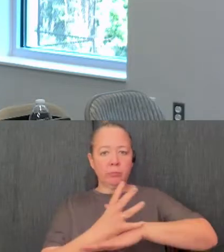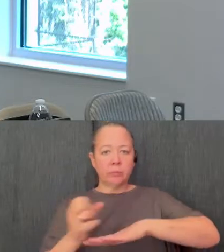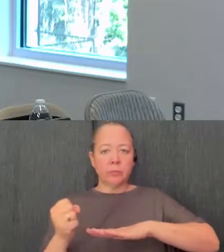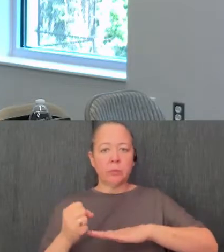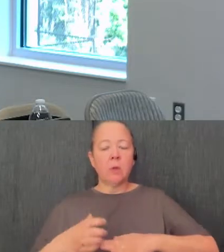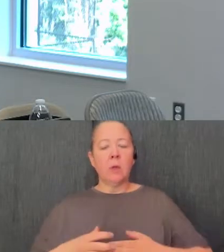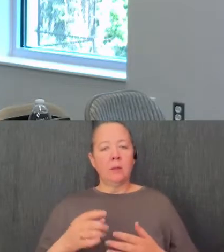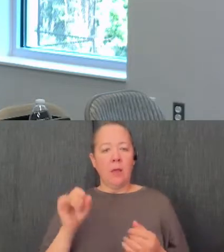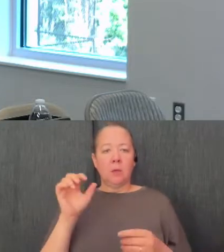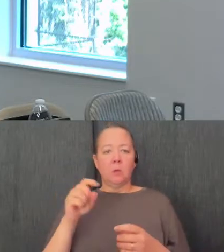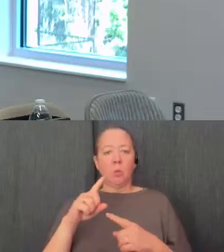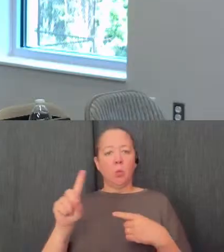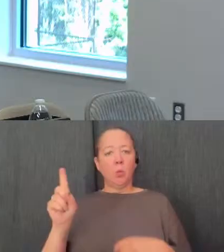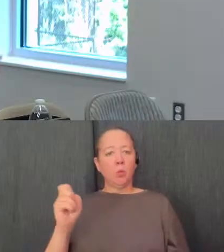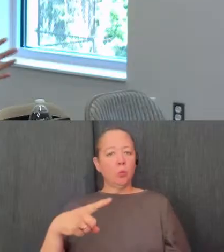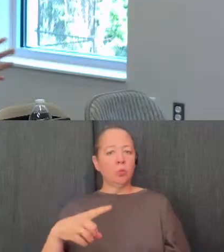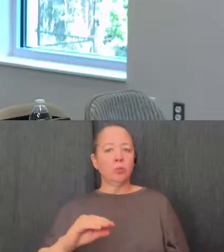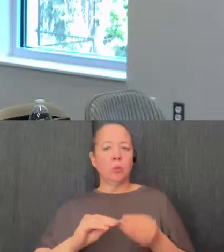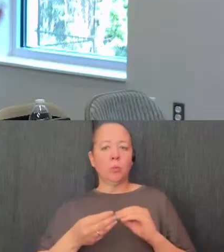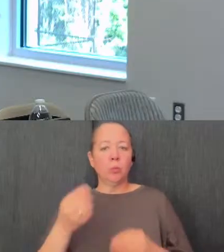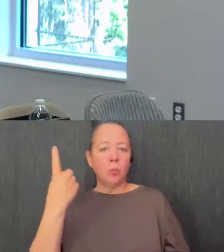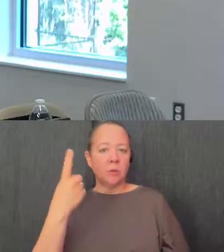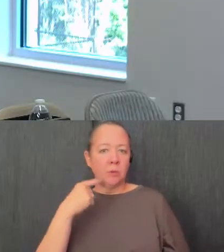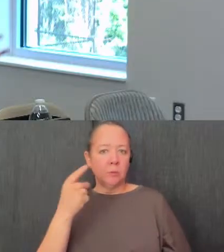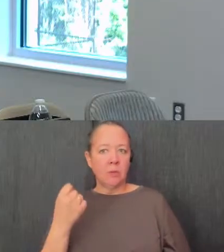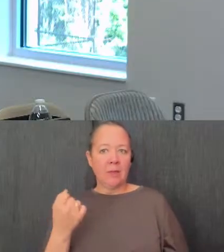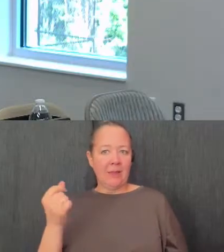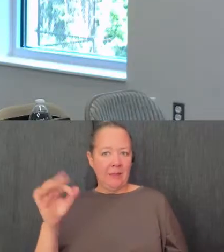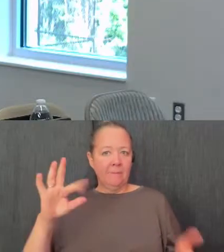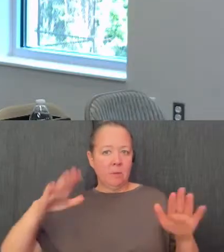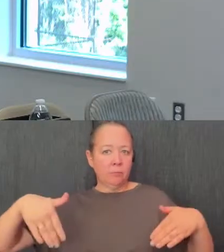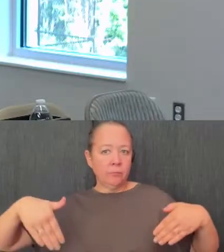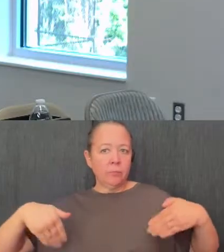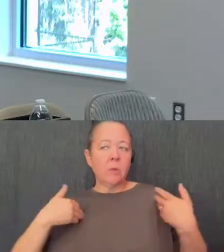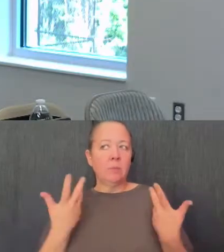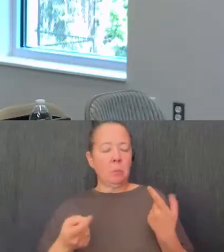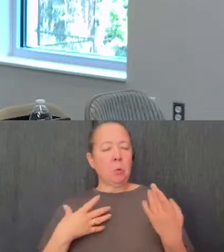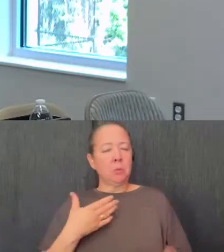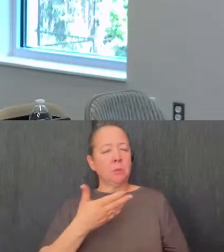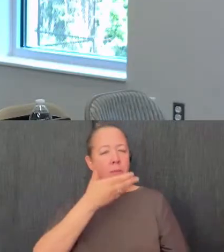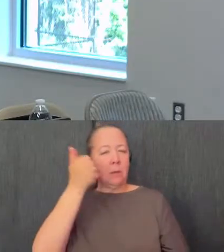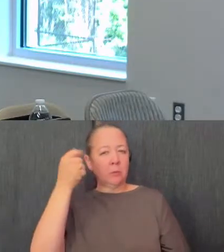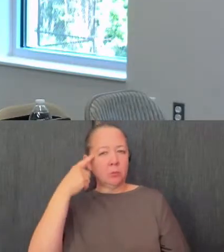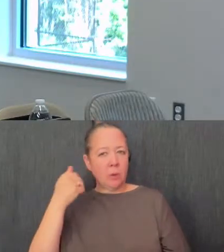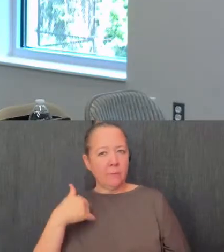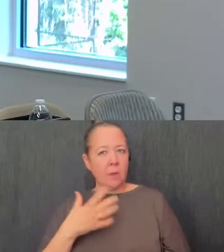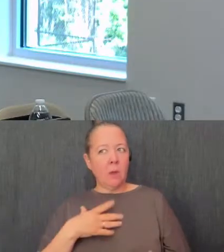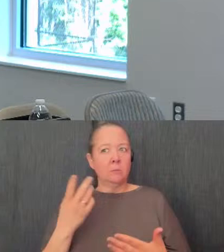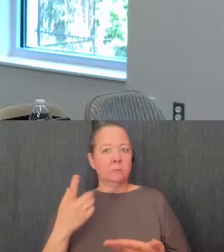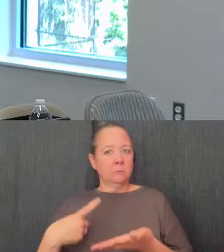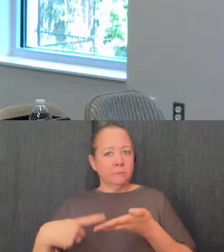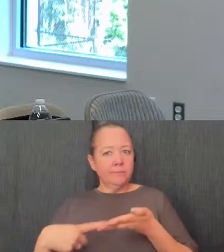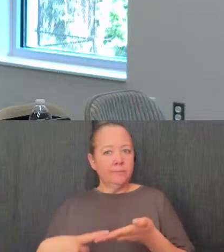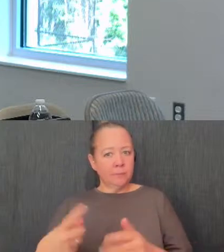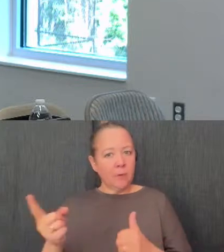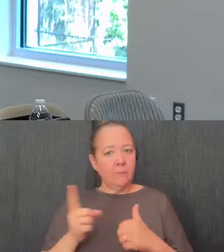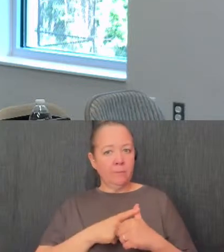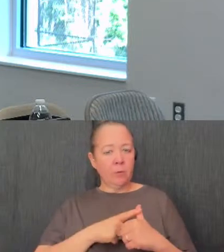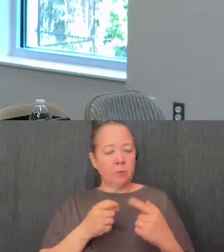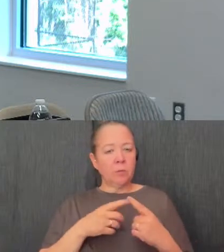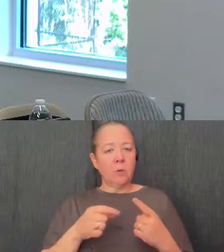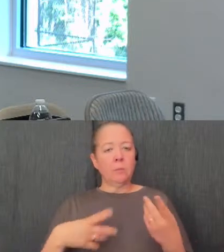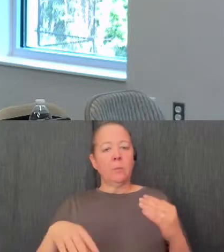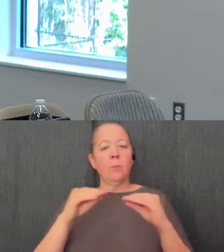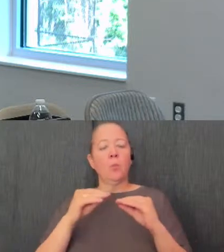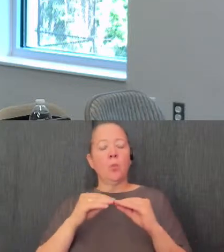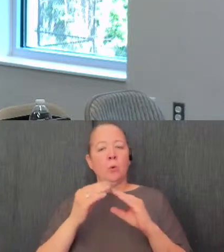exist, that would probably be a good thing to have so that we can have that conversation a little bit more honestly and with full knowledge. Okay, the second